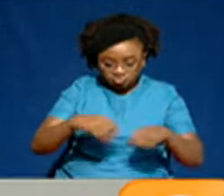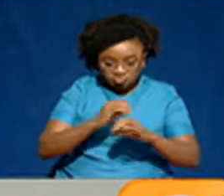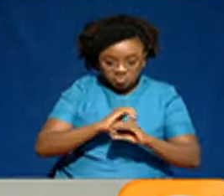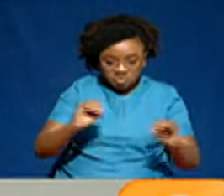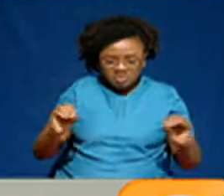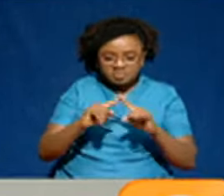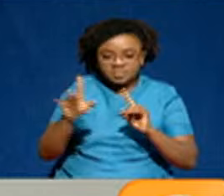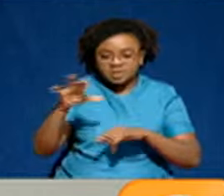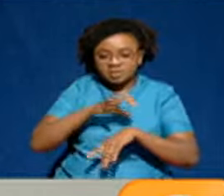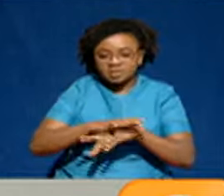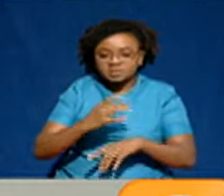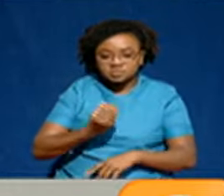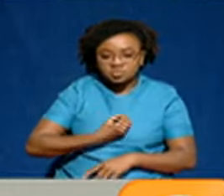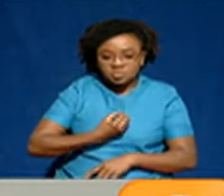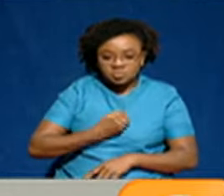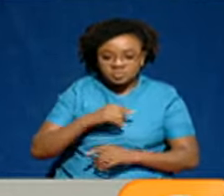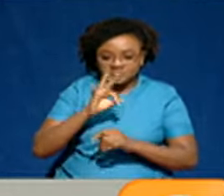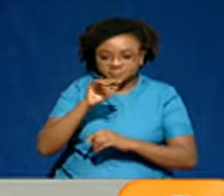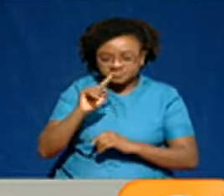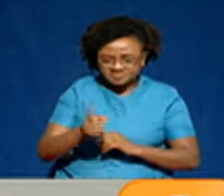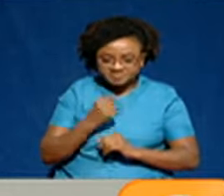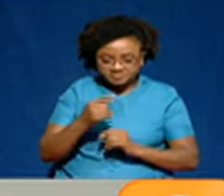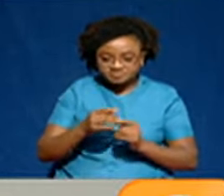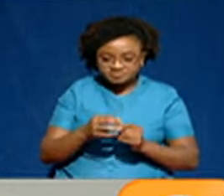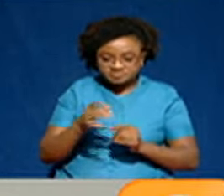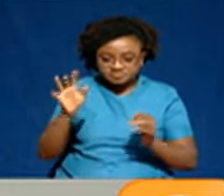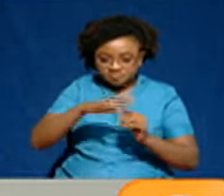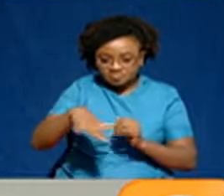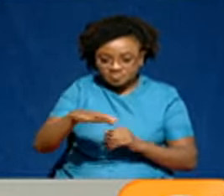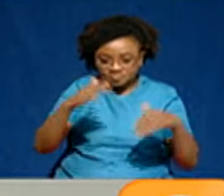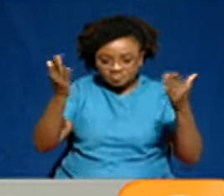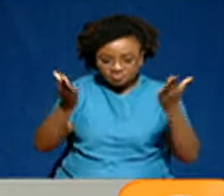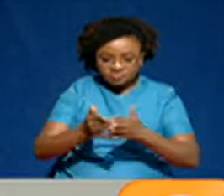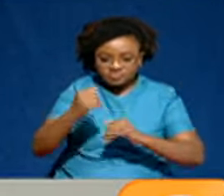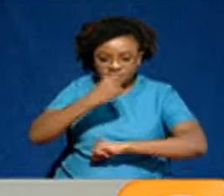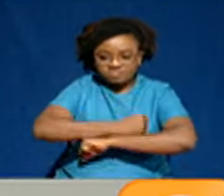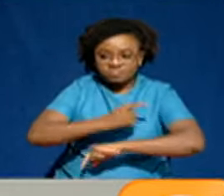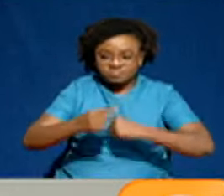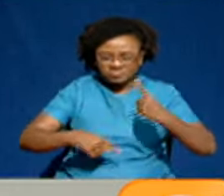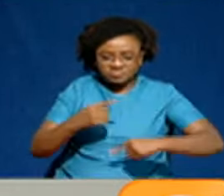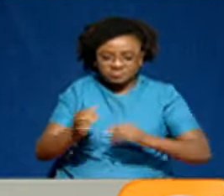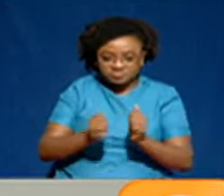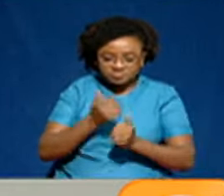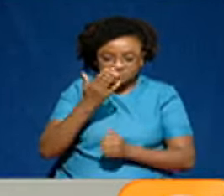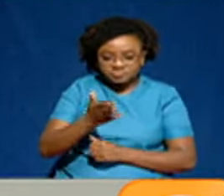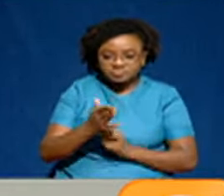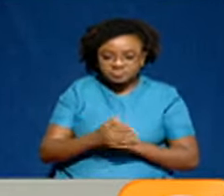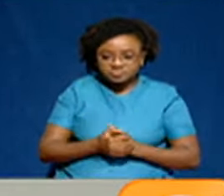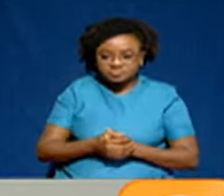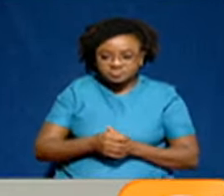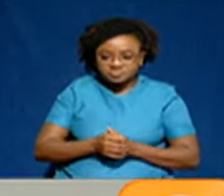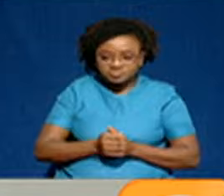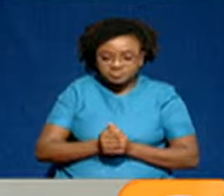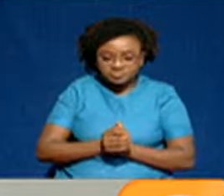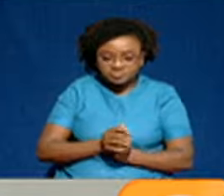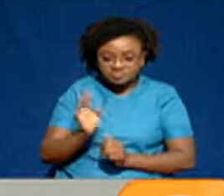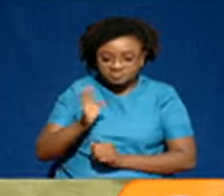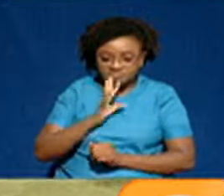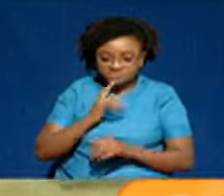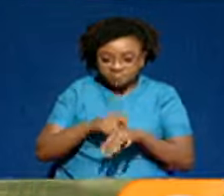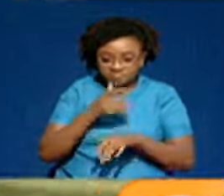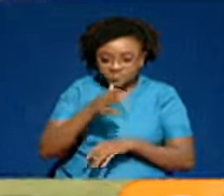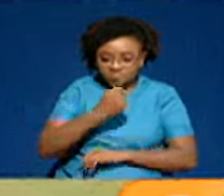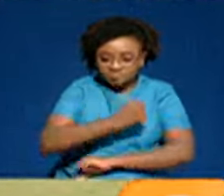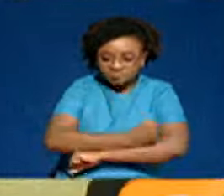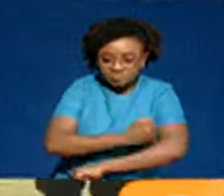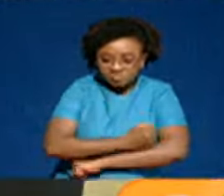gold medal in the 3,000 meters steeplechase at the Rift Valley School Games held at the Eliud Kipchoge Complex. Speaking at the school located in